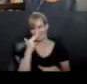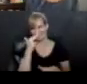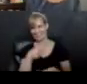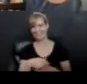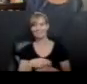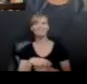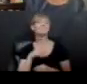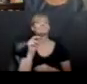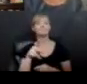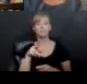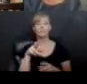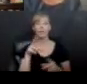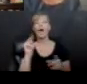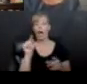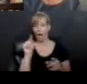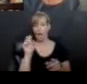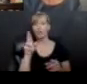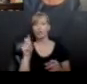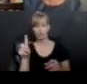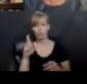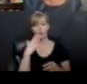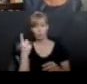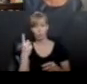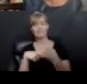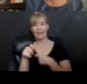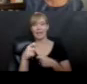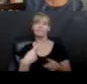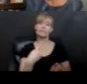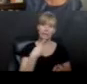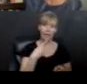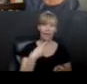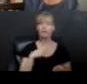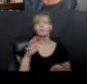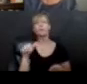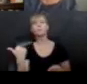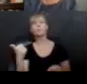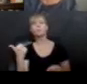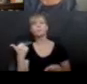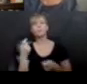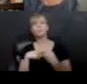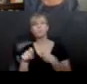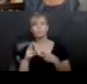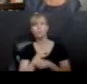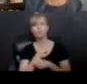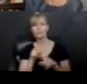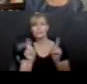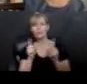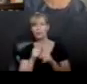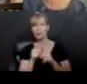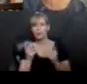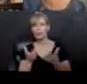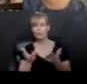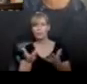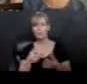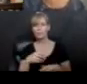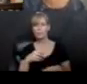Ooh, uttered. Okay. So instead of said, a character uttered to the other one, right? It's another way to say it. What